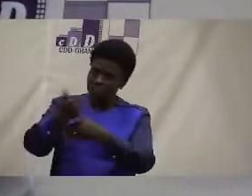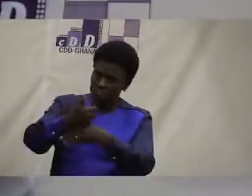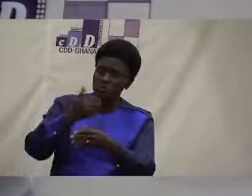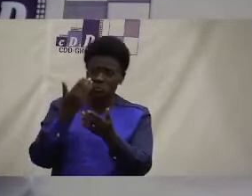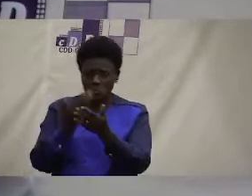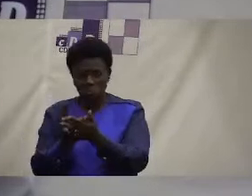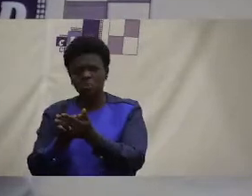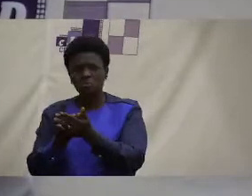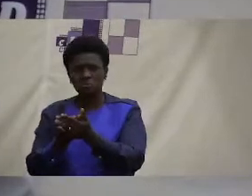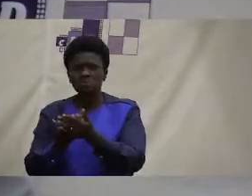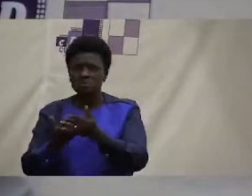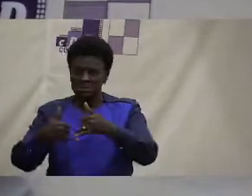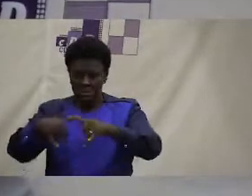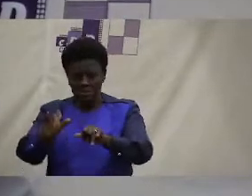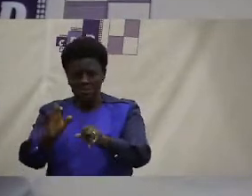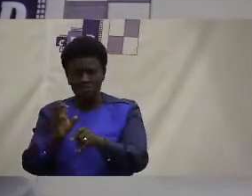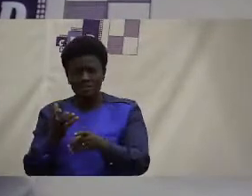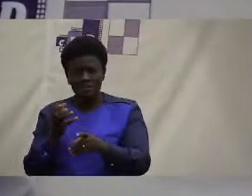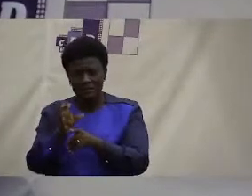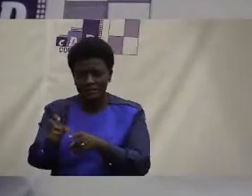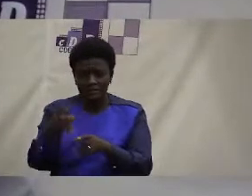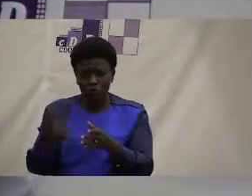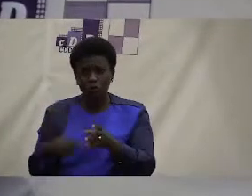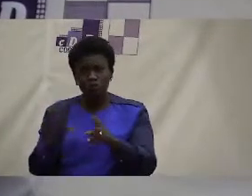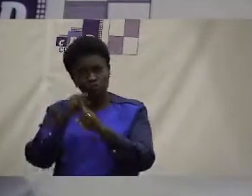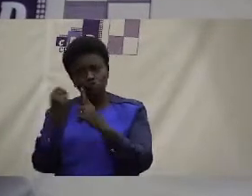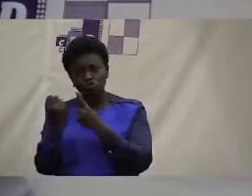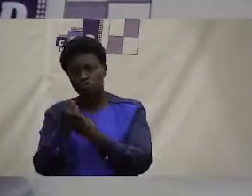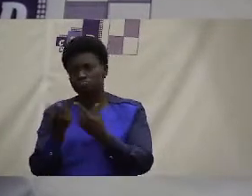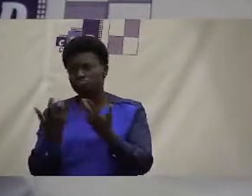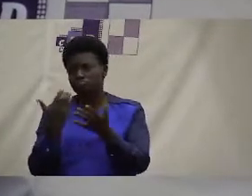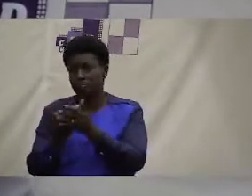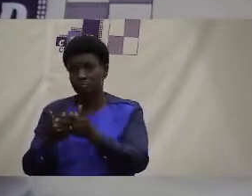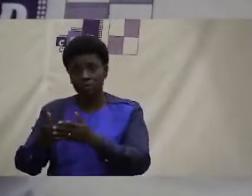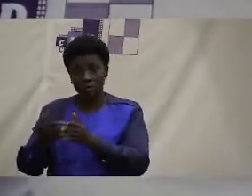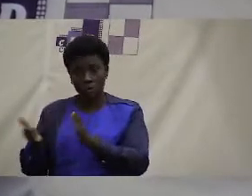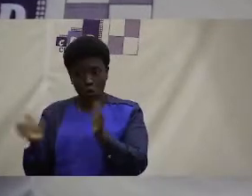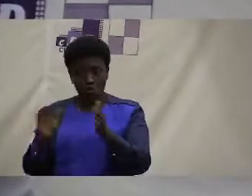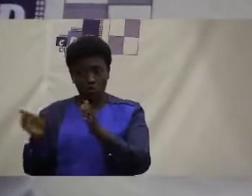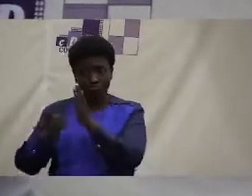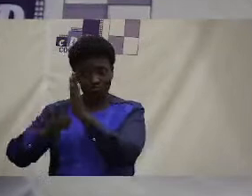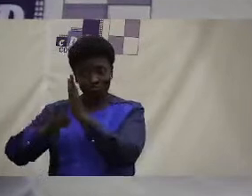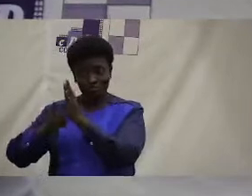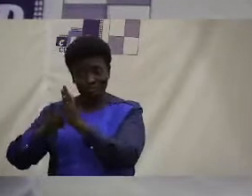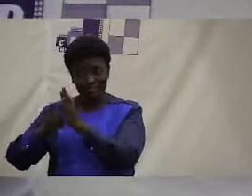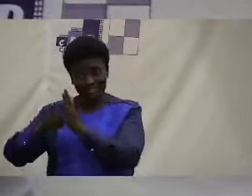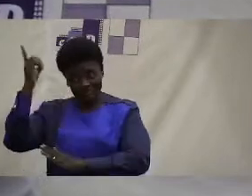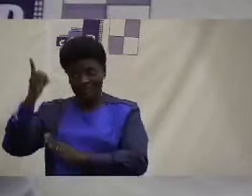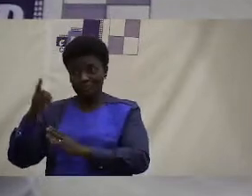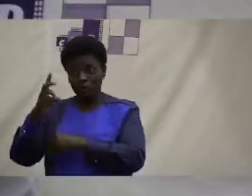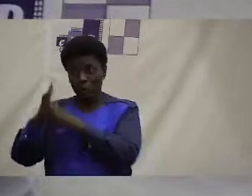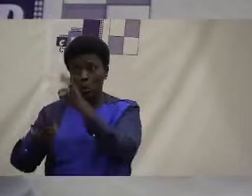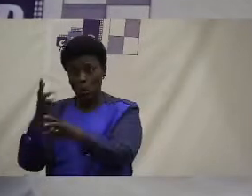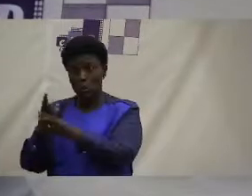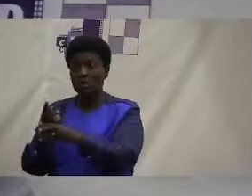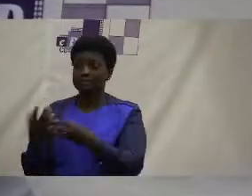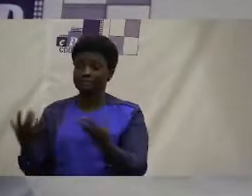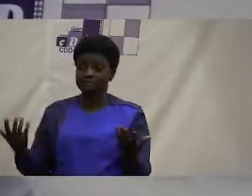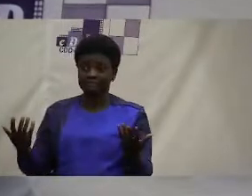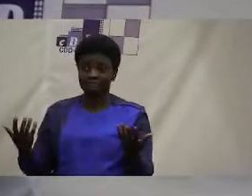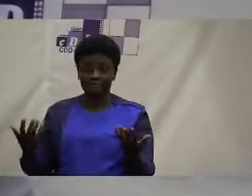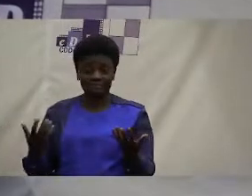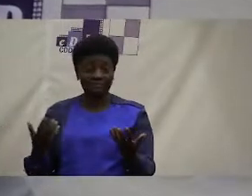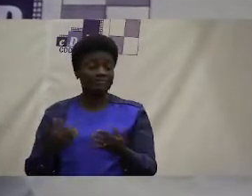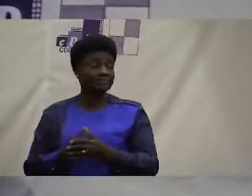good. It's still a force of social good compared to the developed world, where they don't even see it as a force for